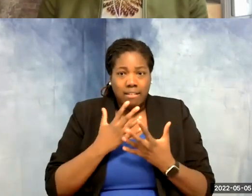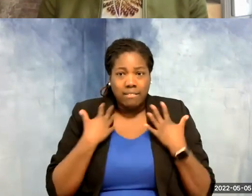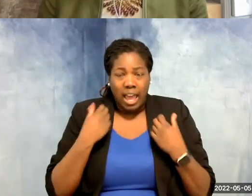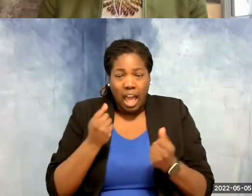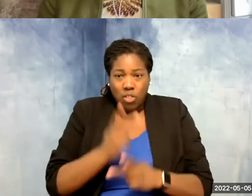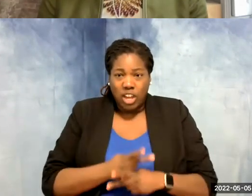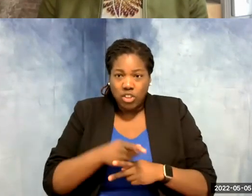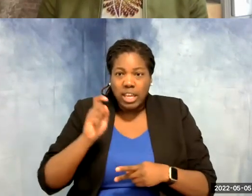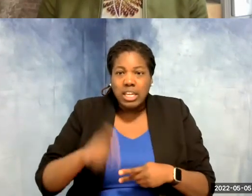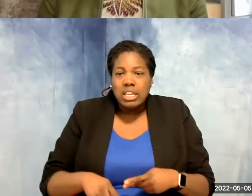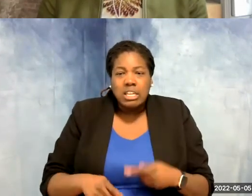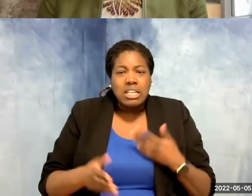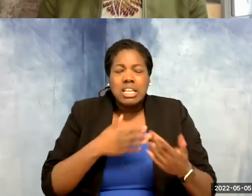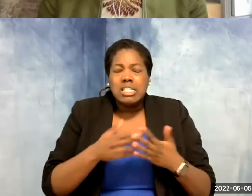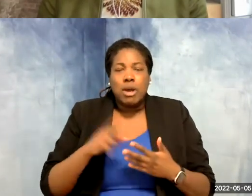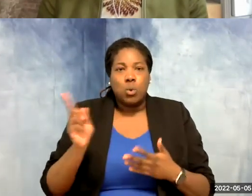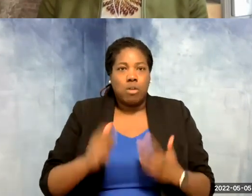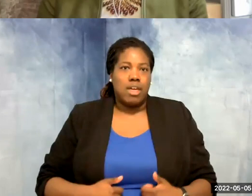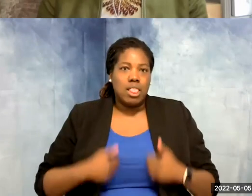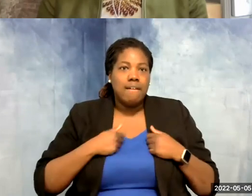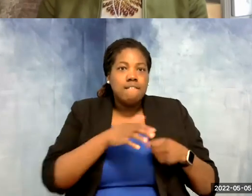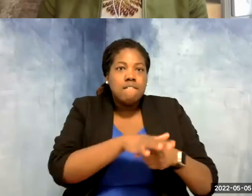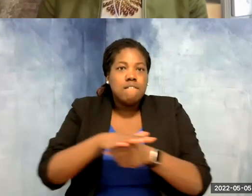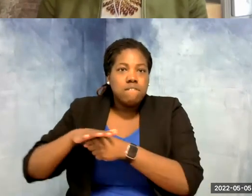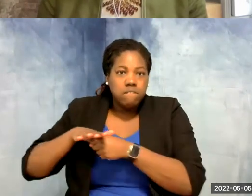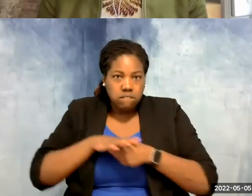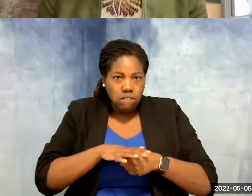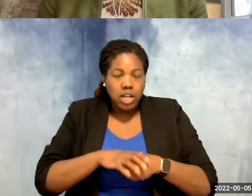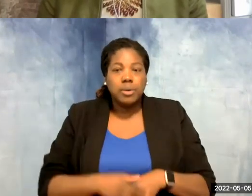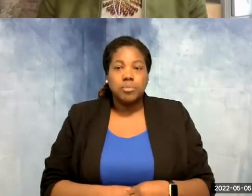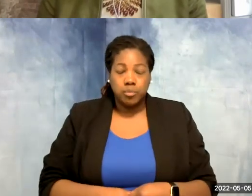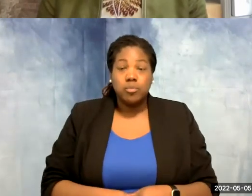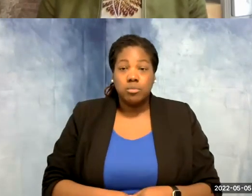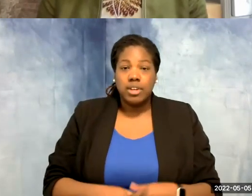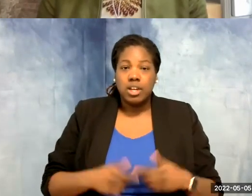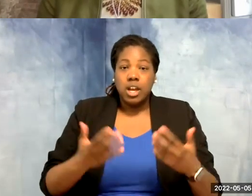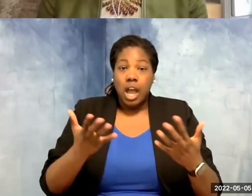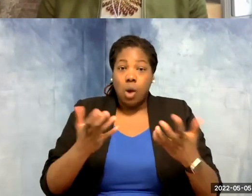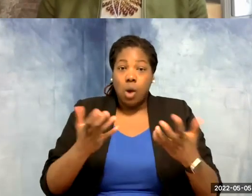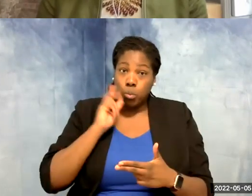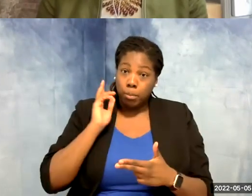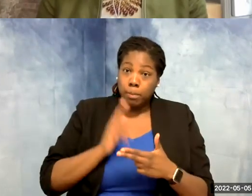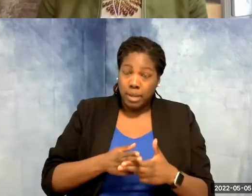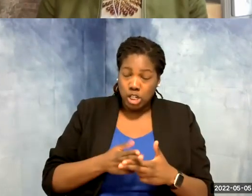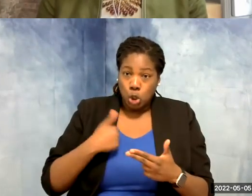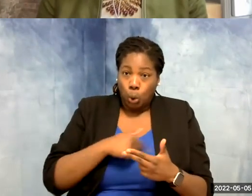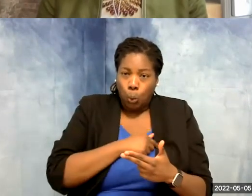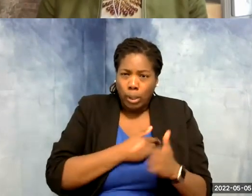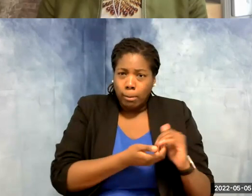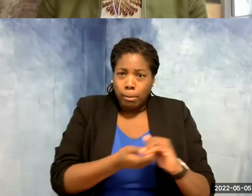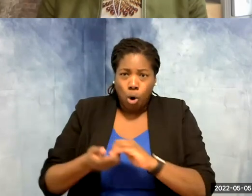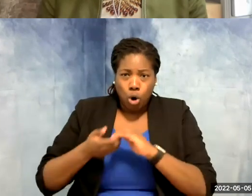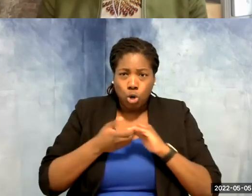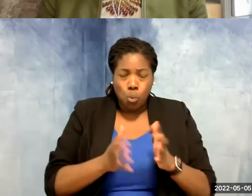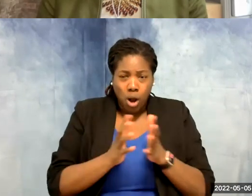of, you know, the zip code they happen to fall into. You know, I also want to just mention that we've been partnering with a